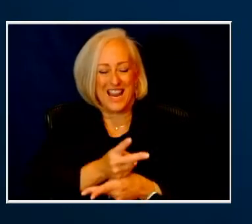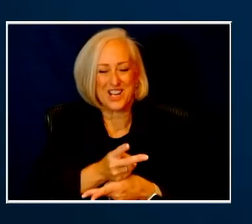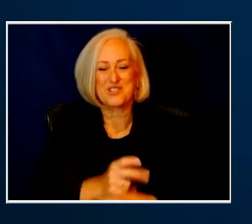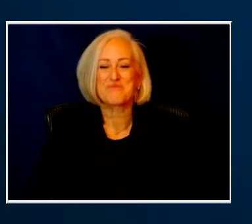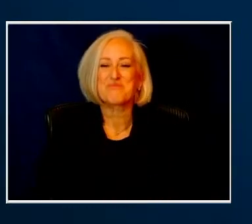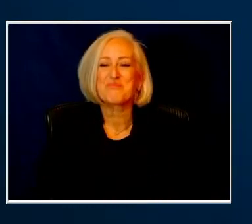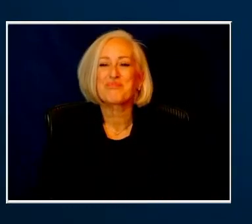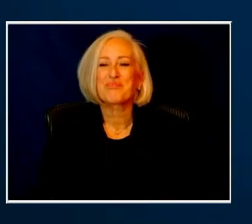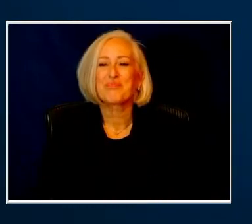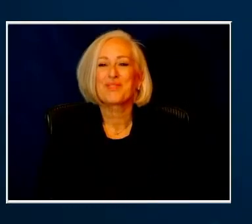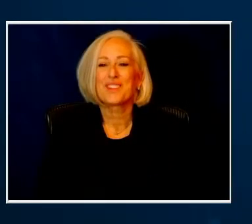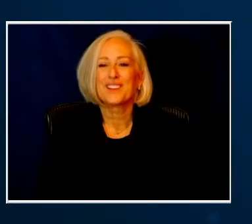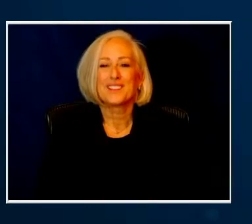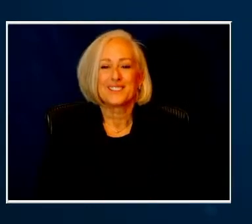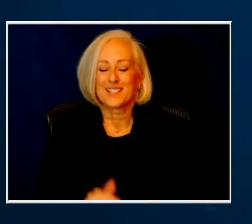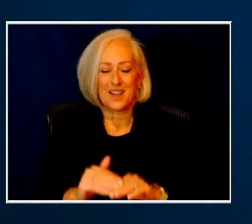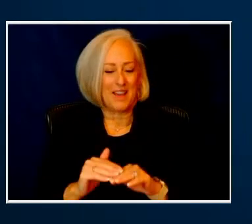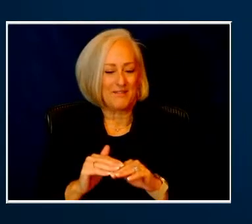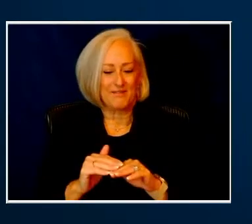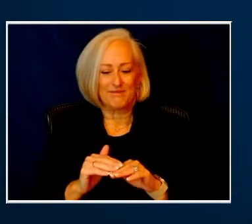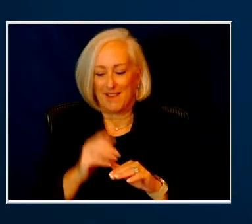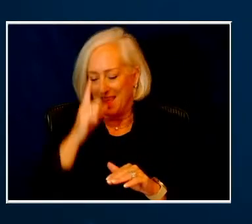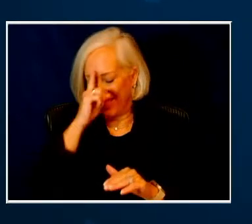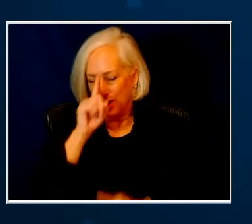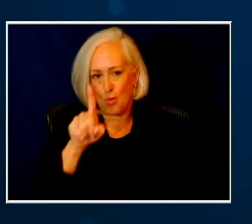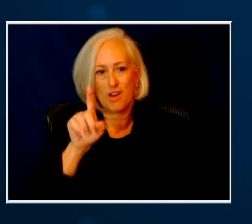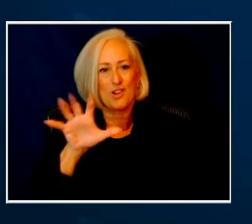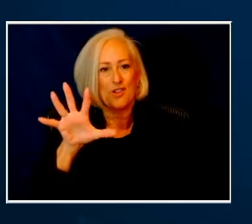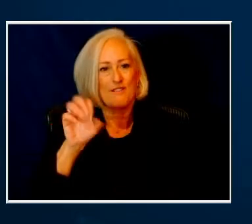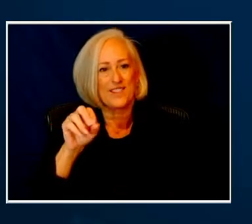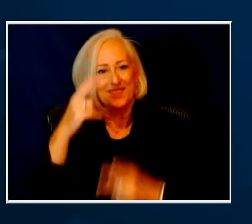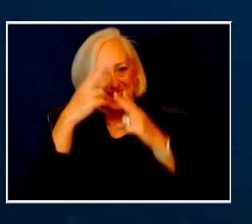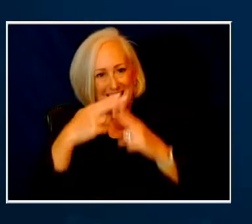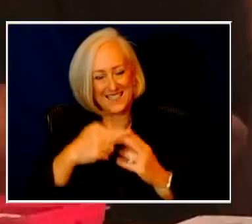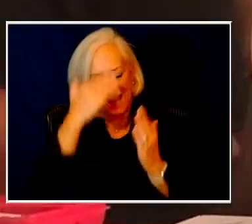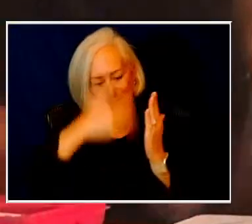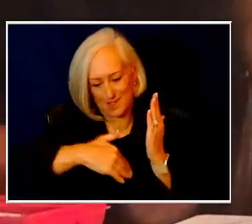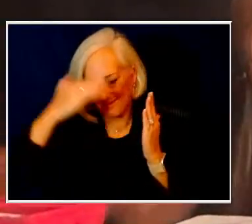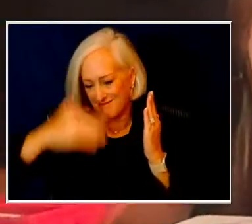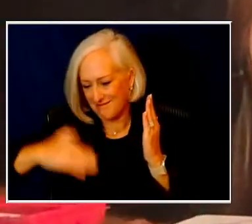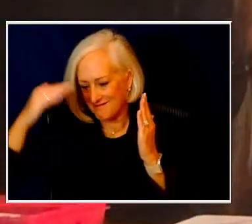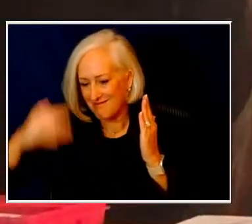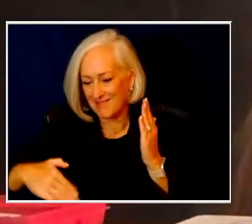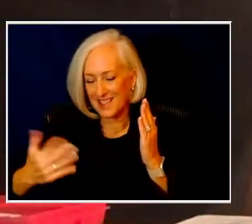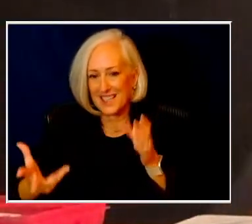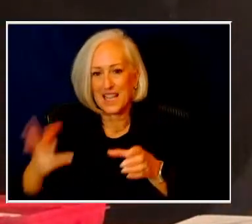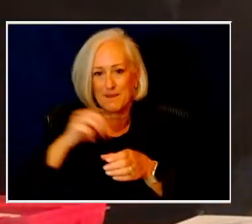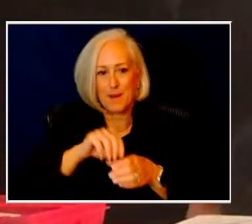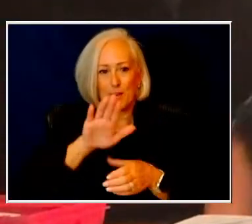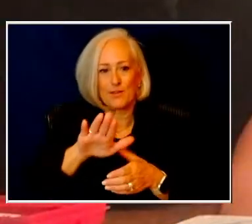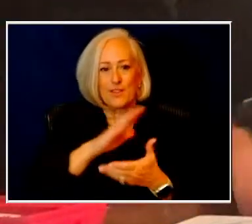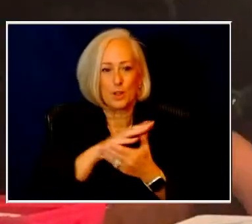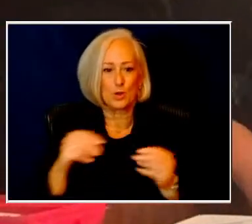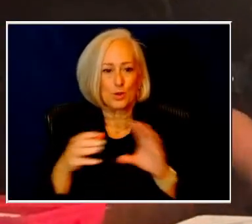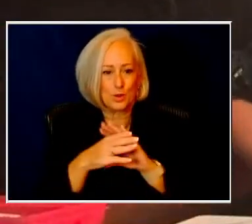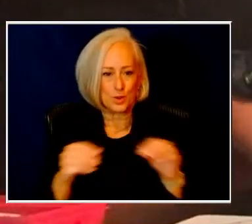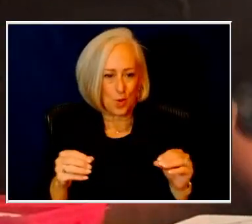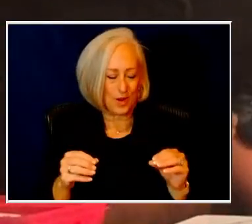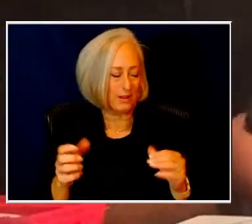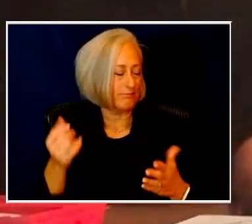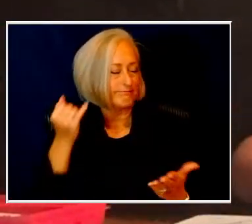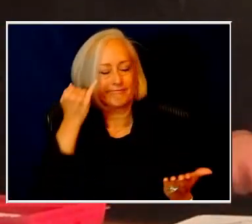there's 150 names on that list of people that have been a part of her story, whether it be, at